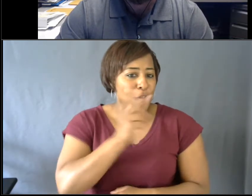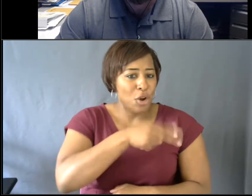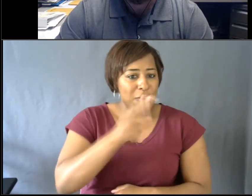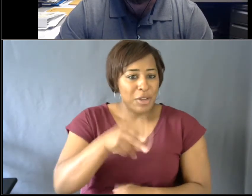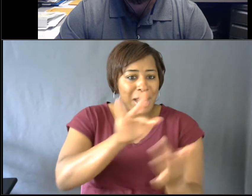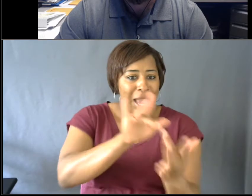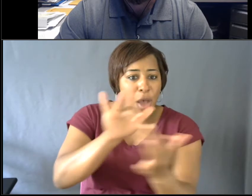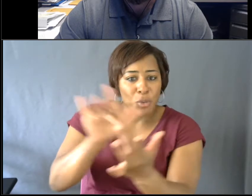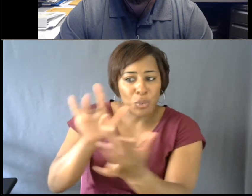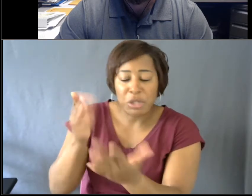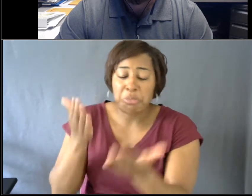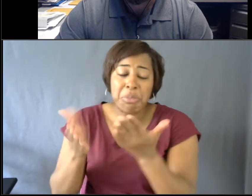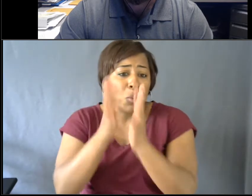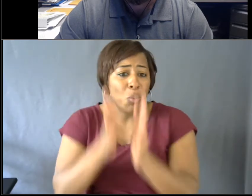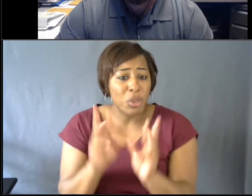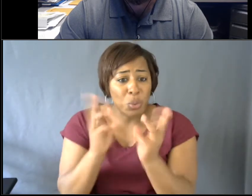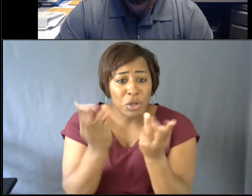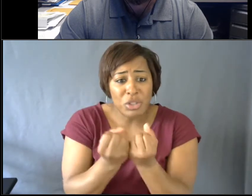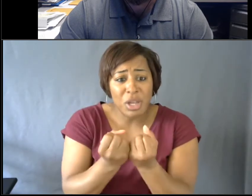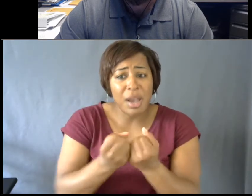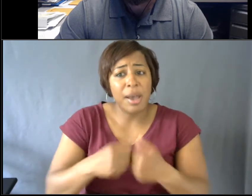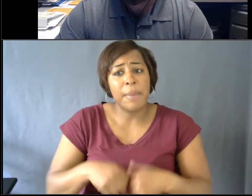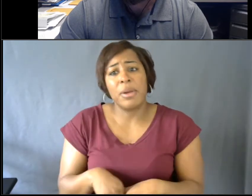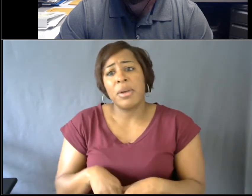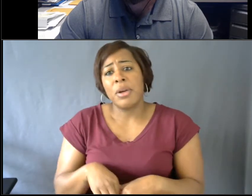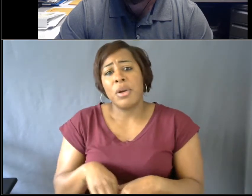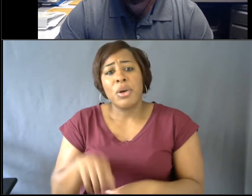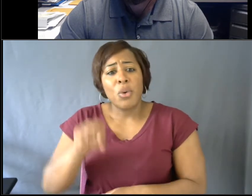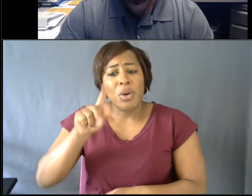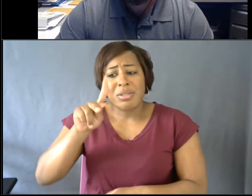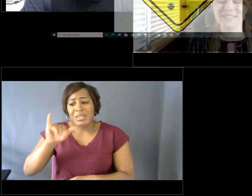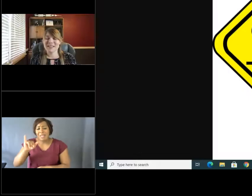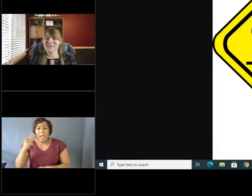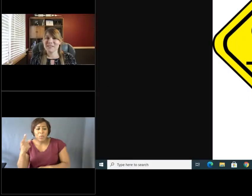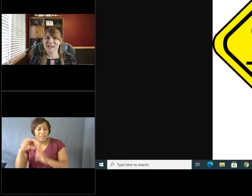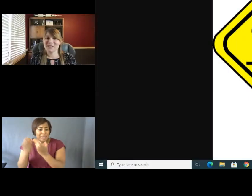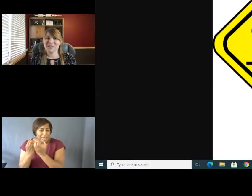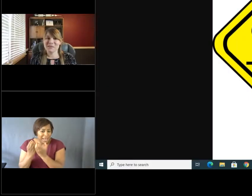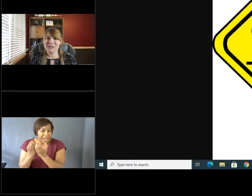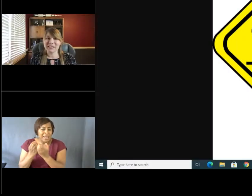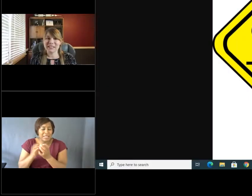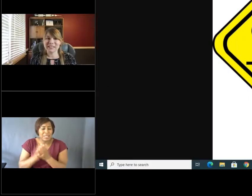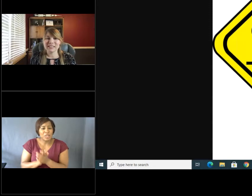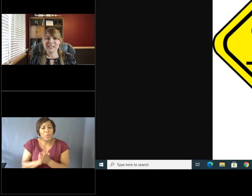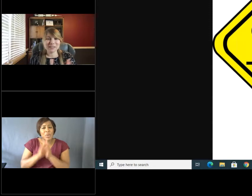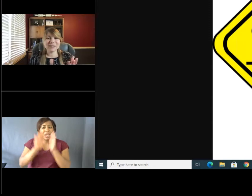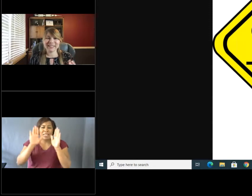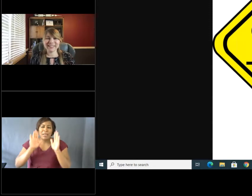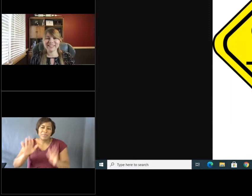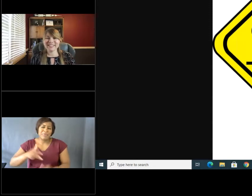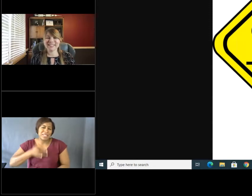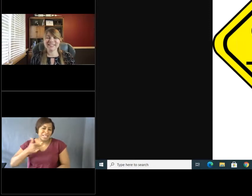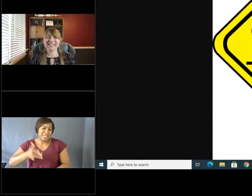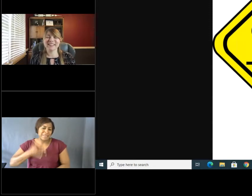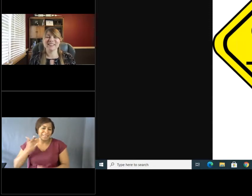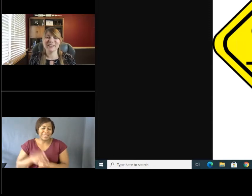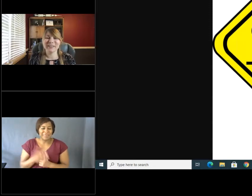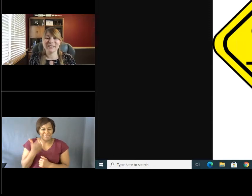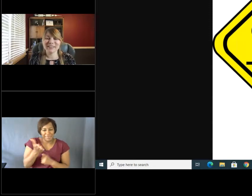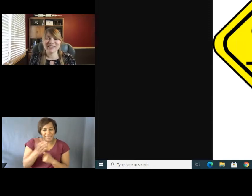workshops or Skywarn classes. So it's a fantastic feeling. And yep, there you go. There's